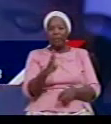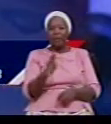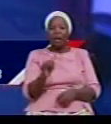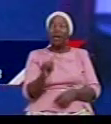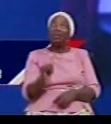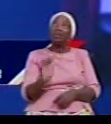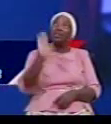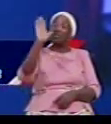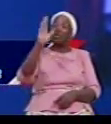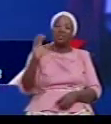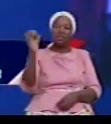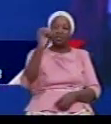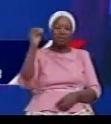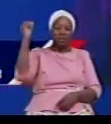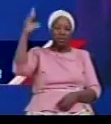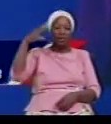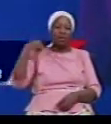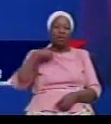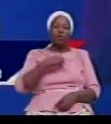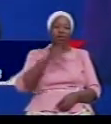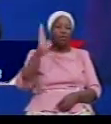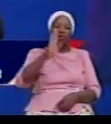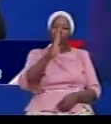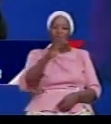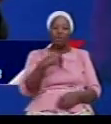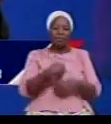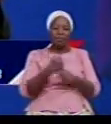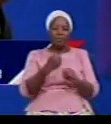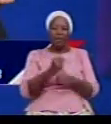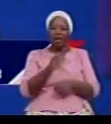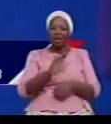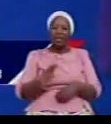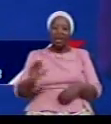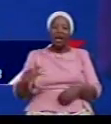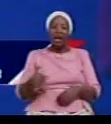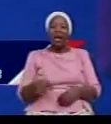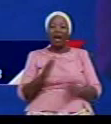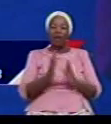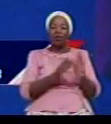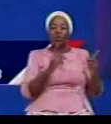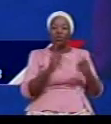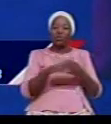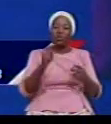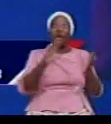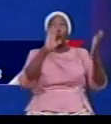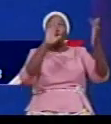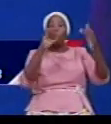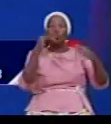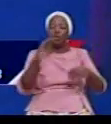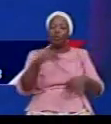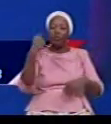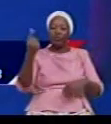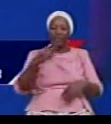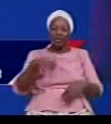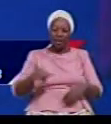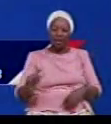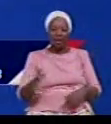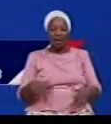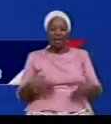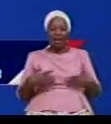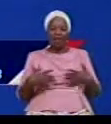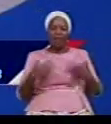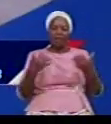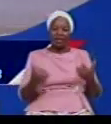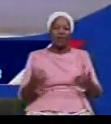we should be made heirs according to the hope of eternal life. We're not